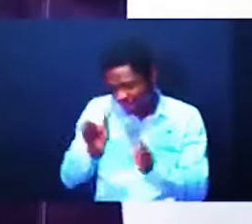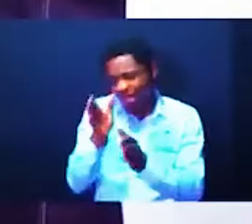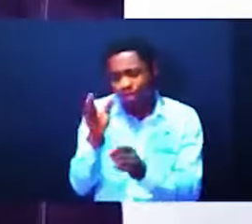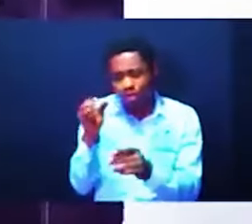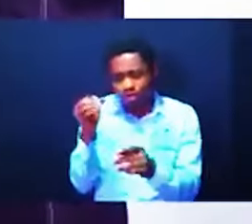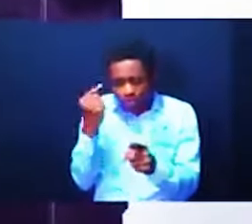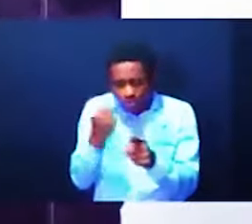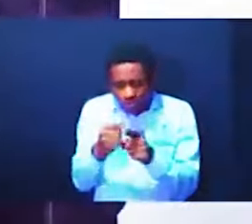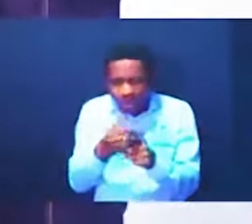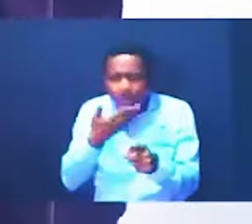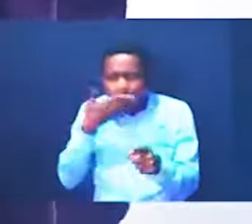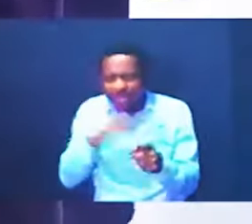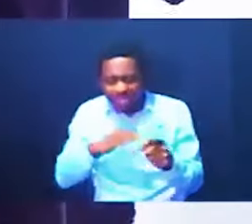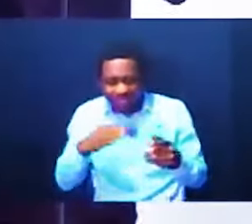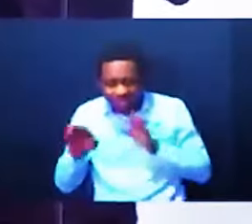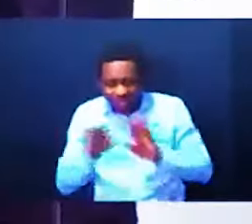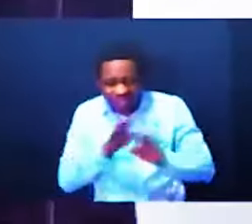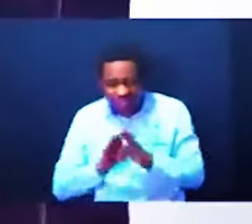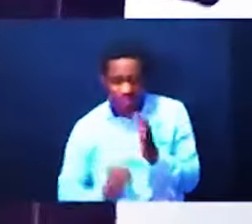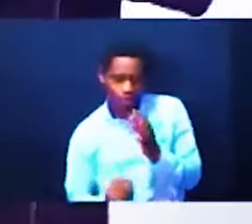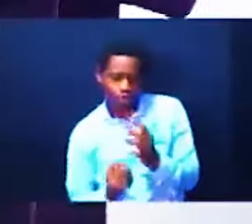attention to